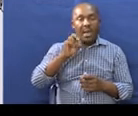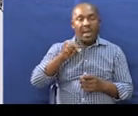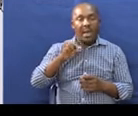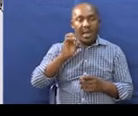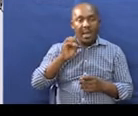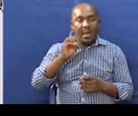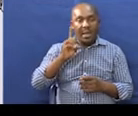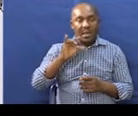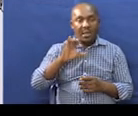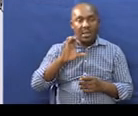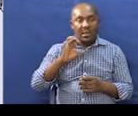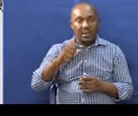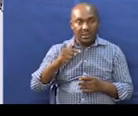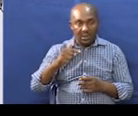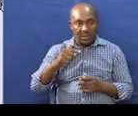was added,